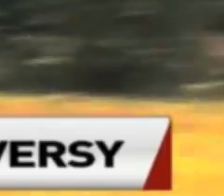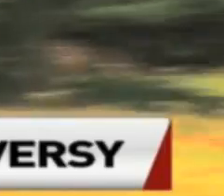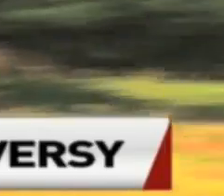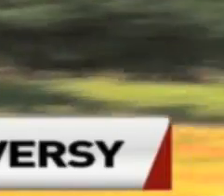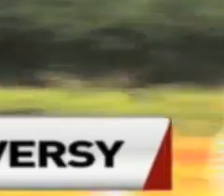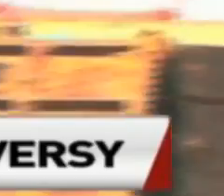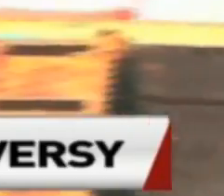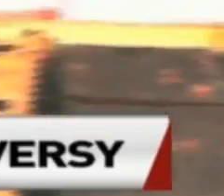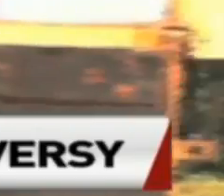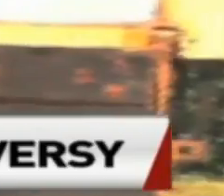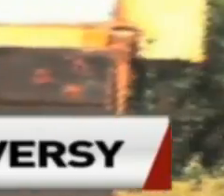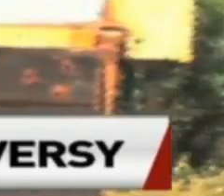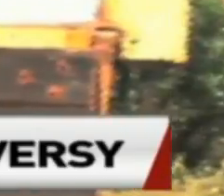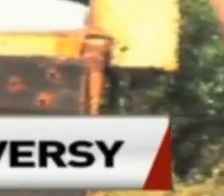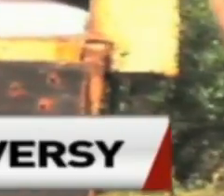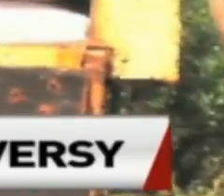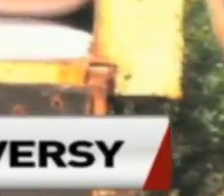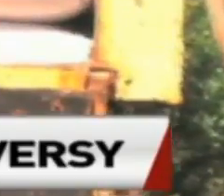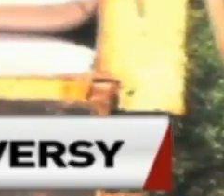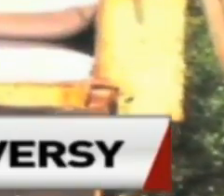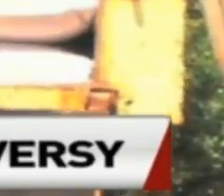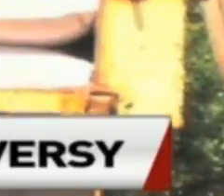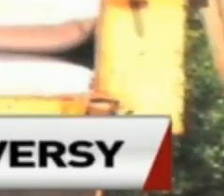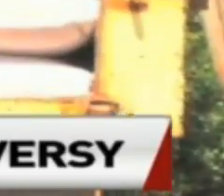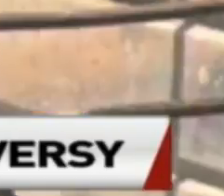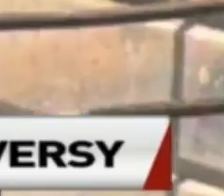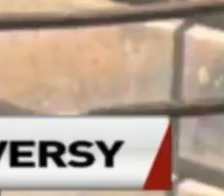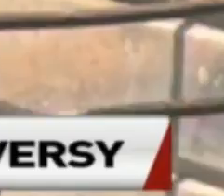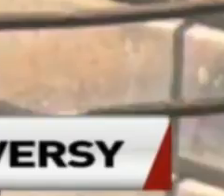cartels? Details up next with Dan Wangi.